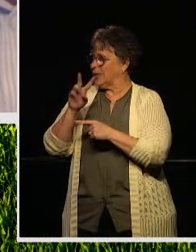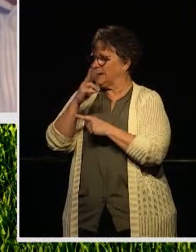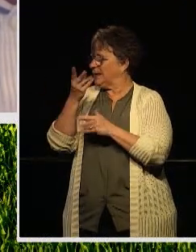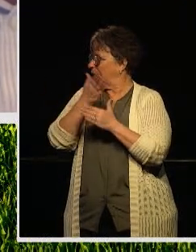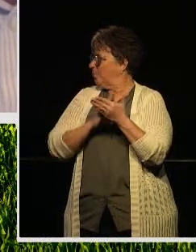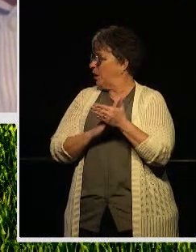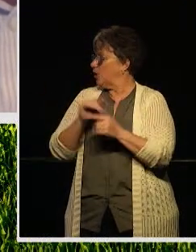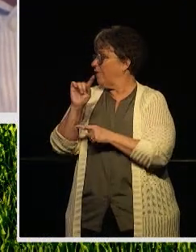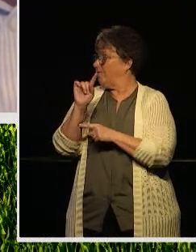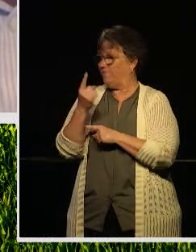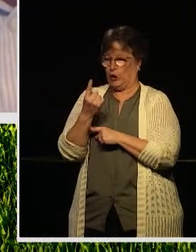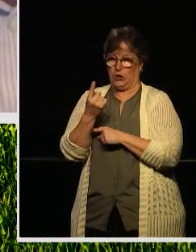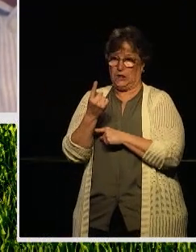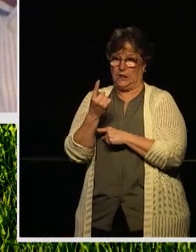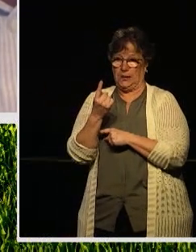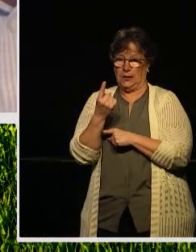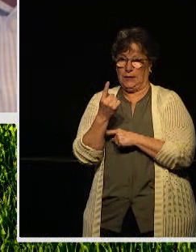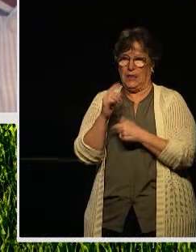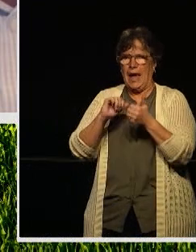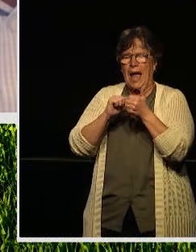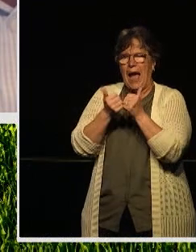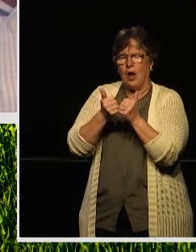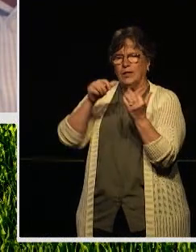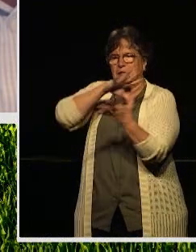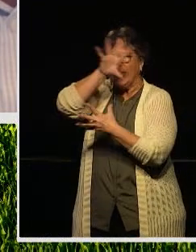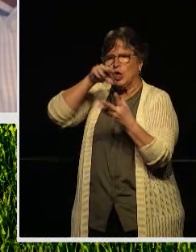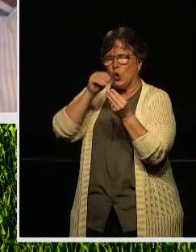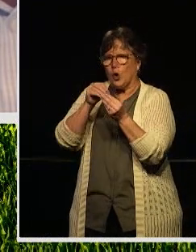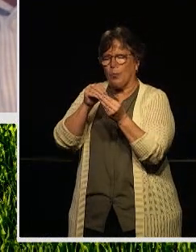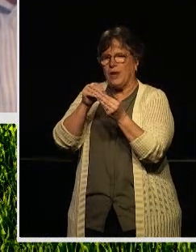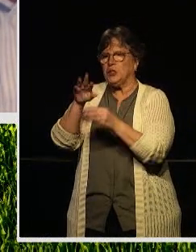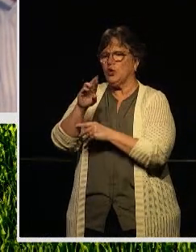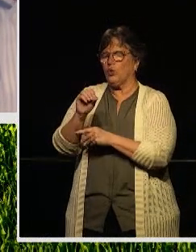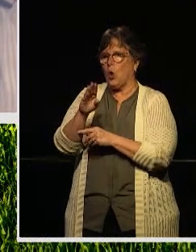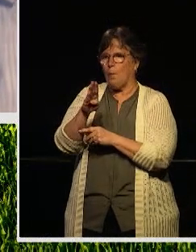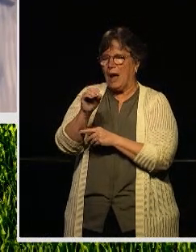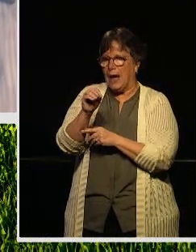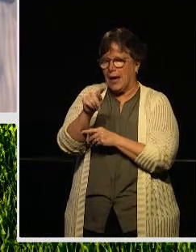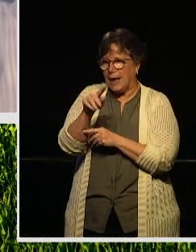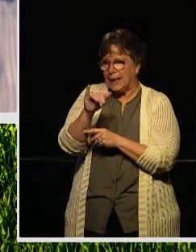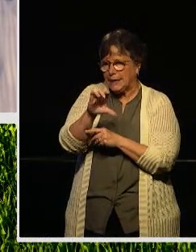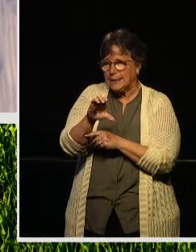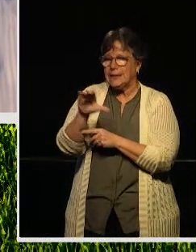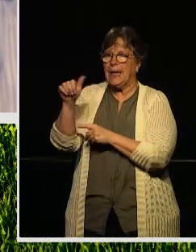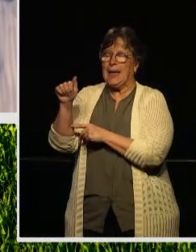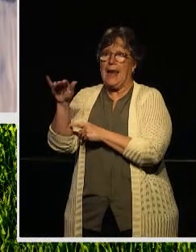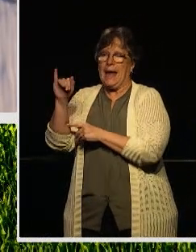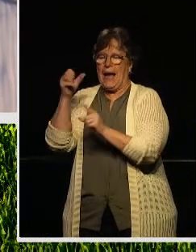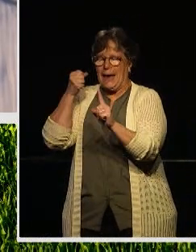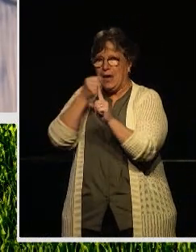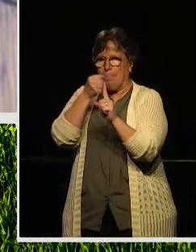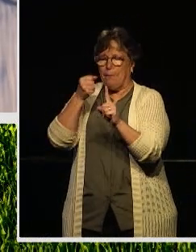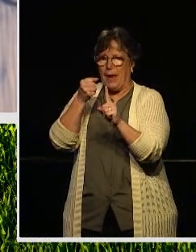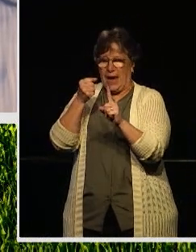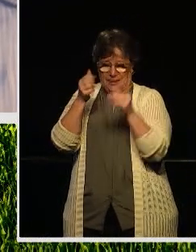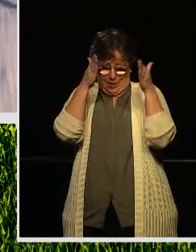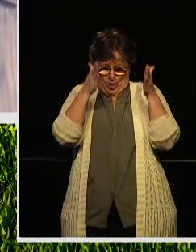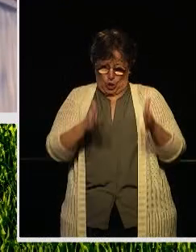The first one is, how does the incorporation of robotics and AI impact the human labor and employment on farms?